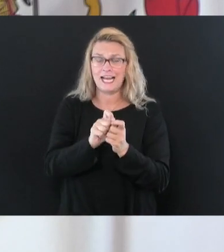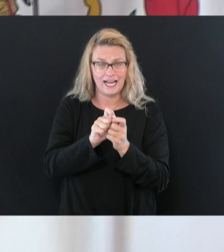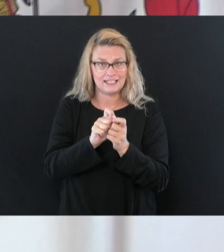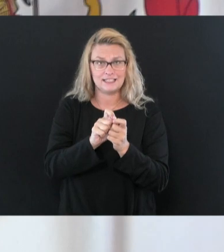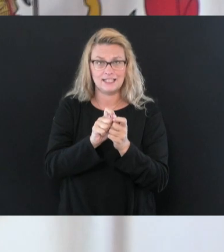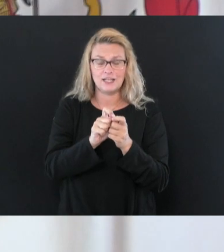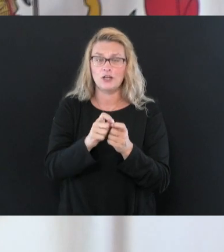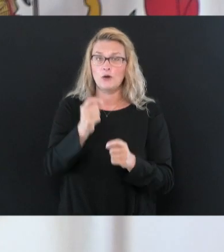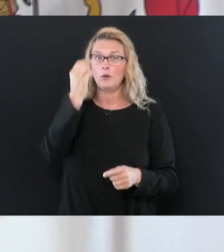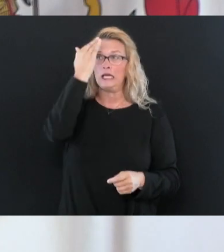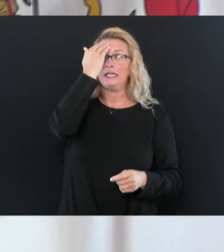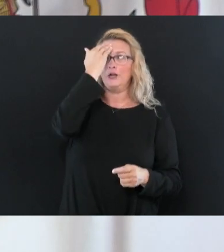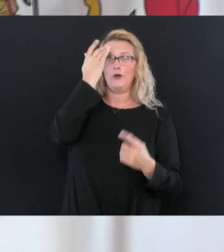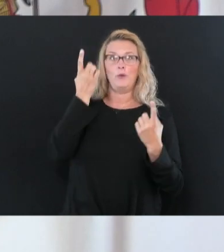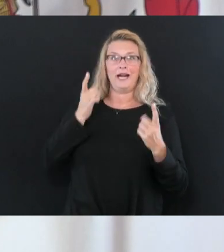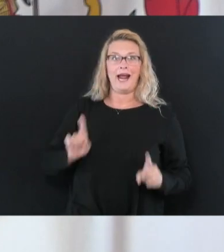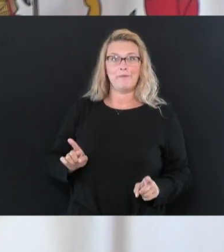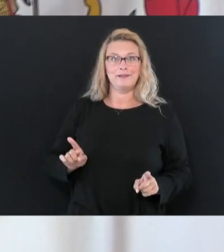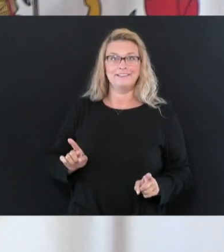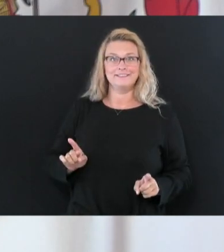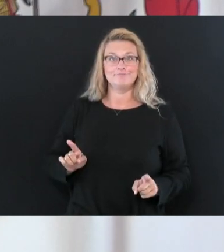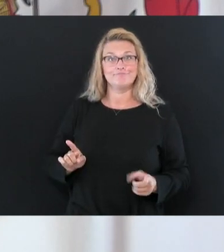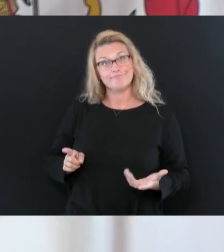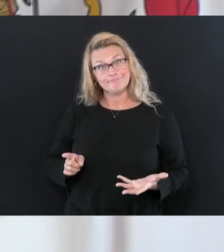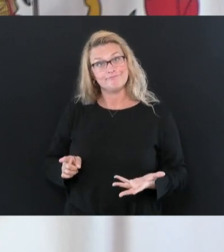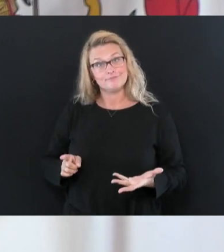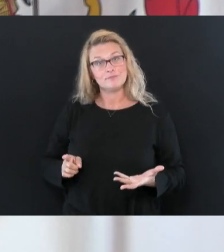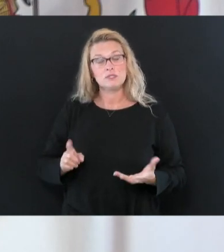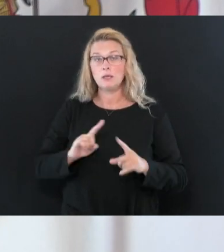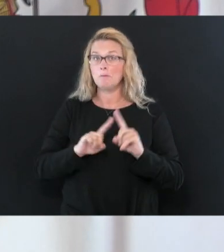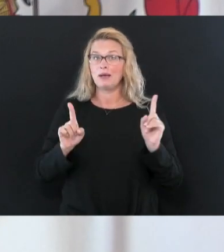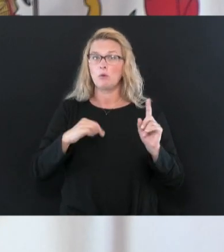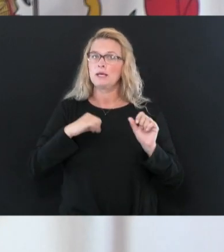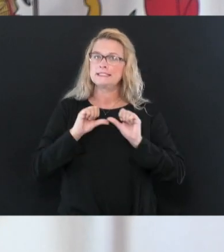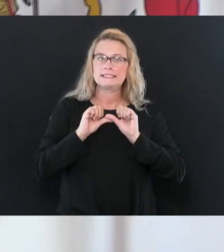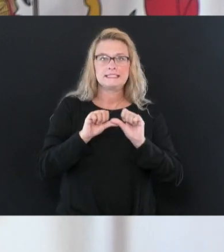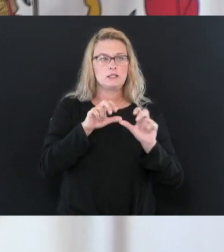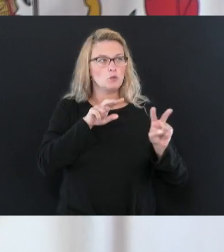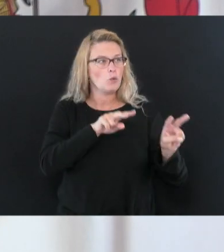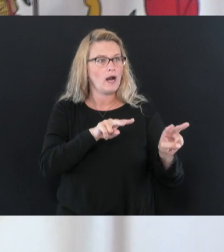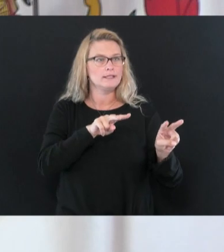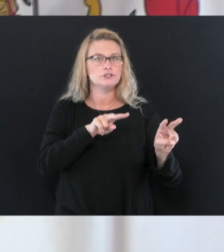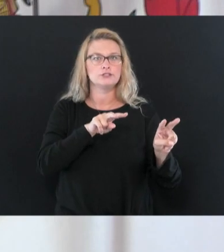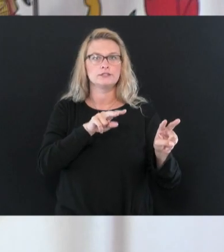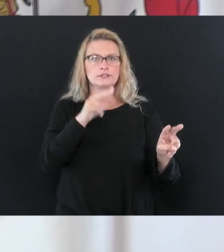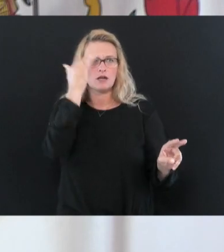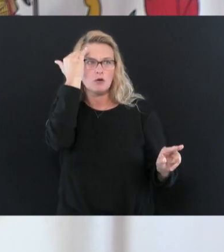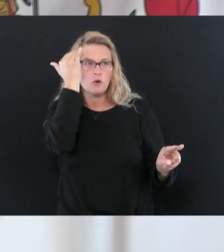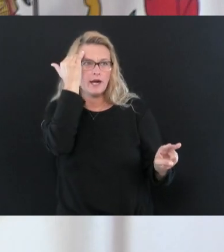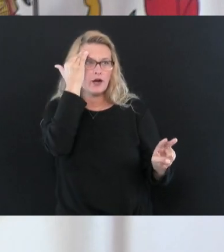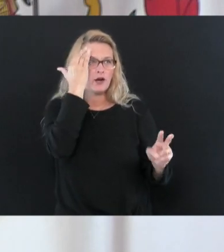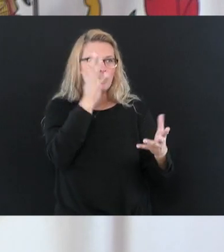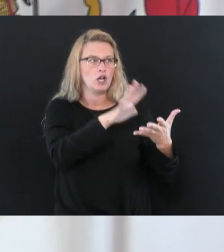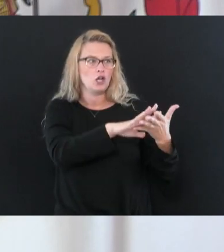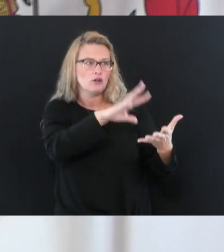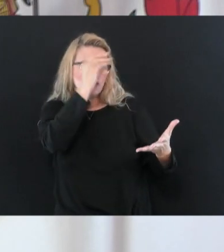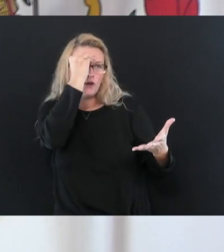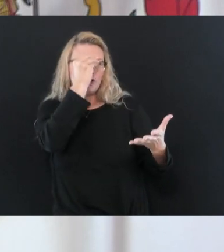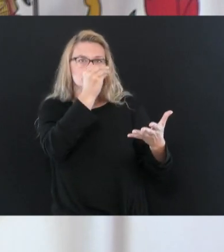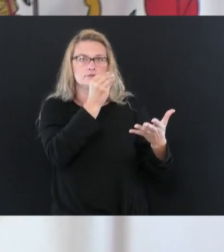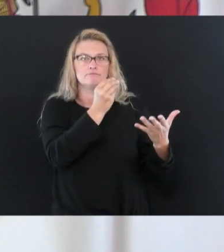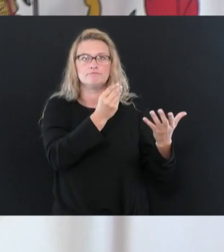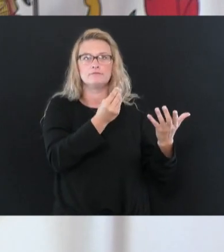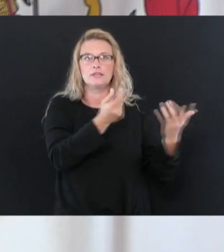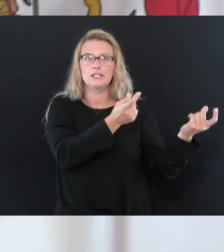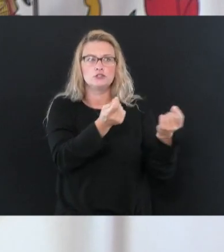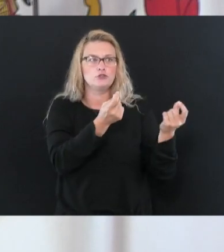knew we had to do. So we'll just continue to watch. and continue to do whatever it takes